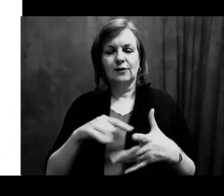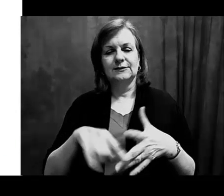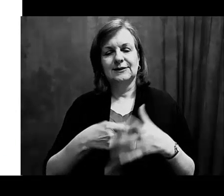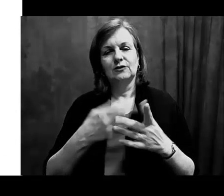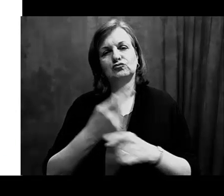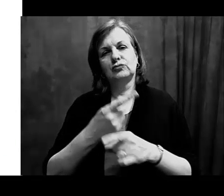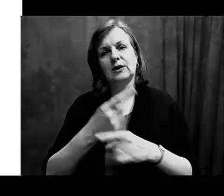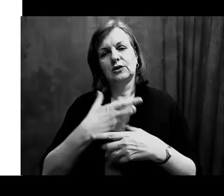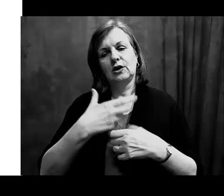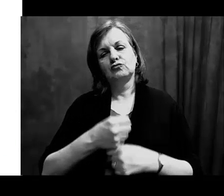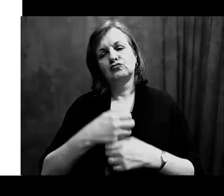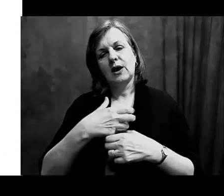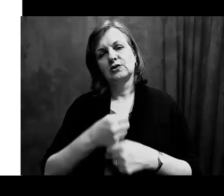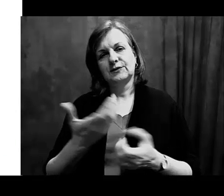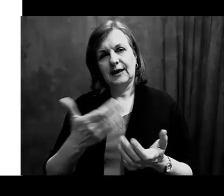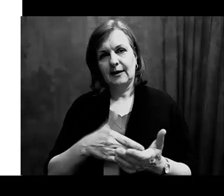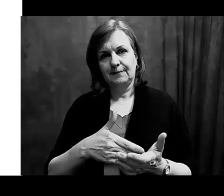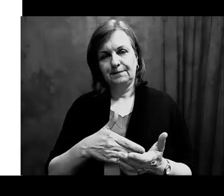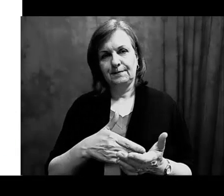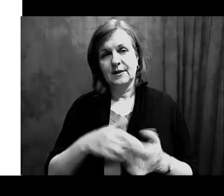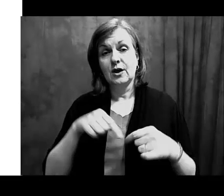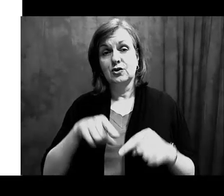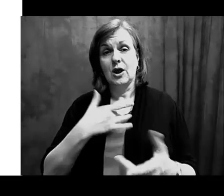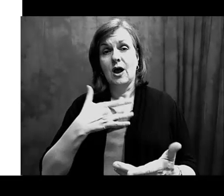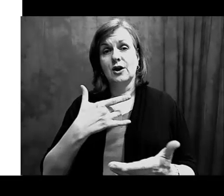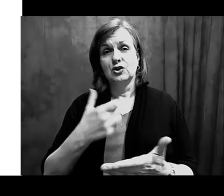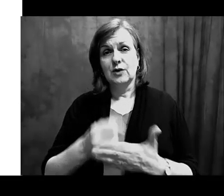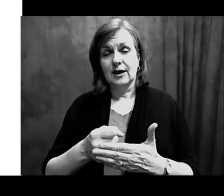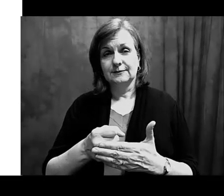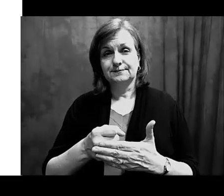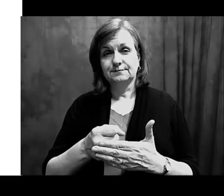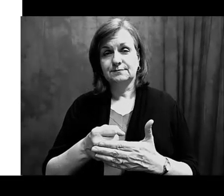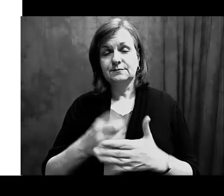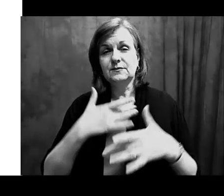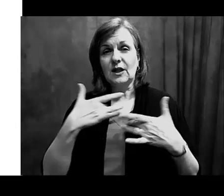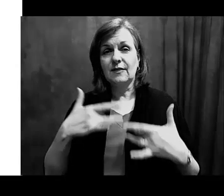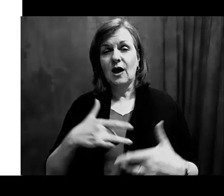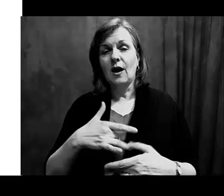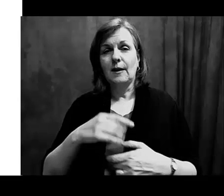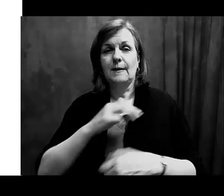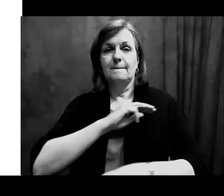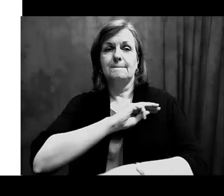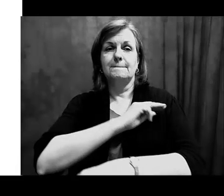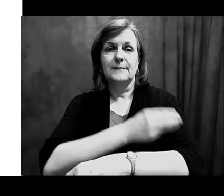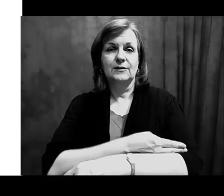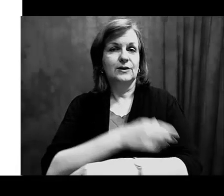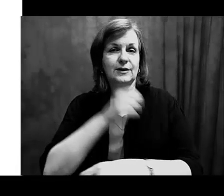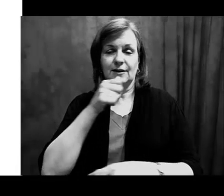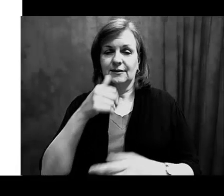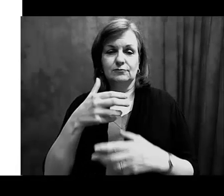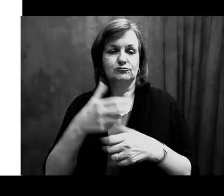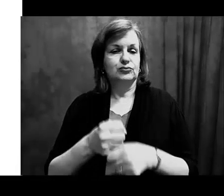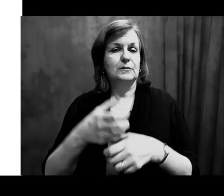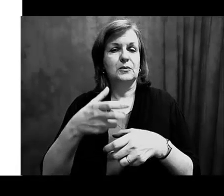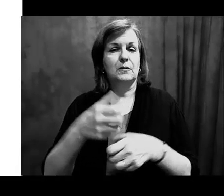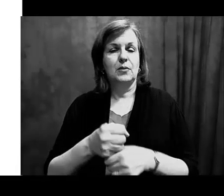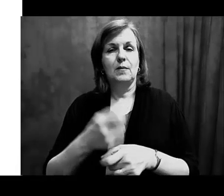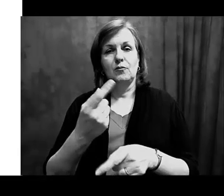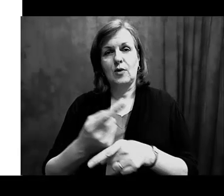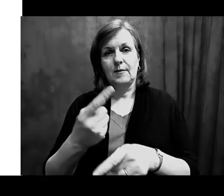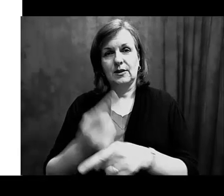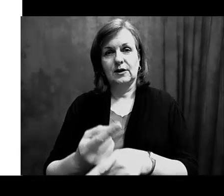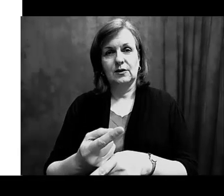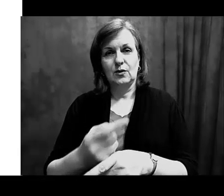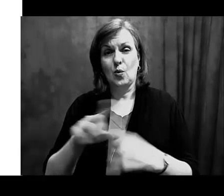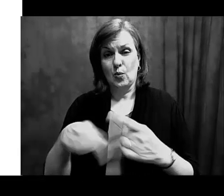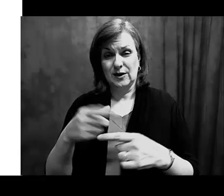during a heart attack, what we're actually looking at is the heart muscle failing to rhythm or rhythmically beat